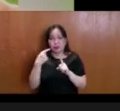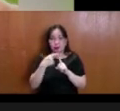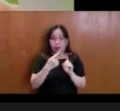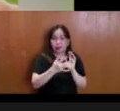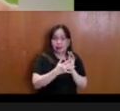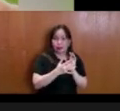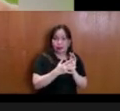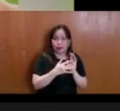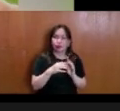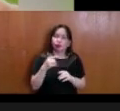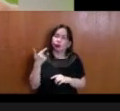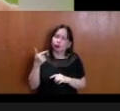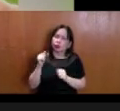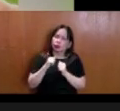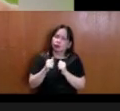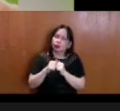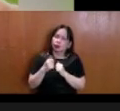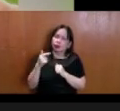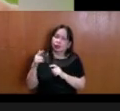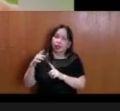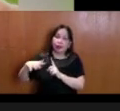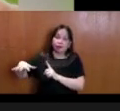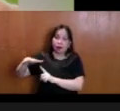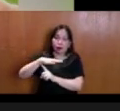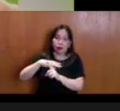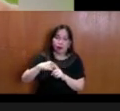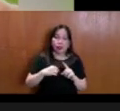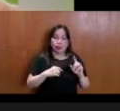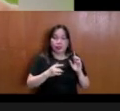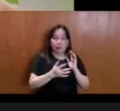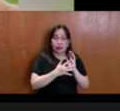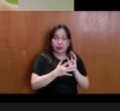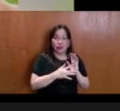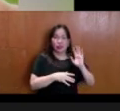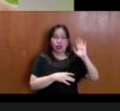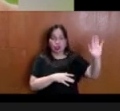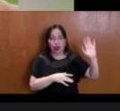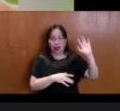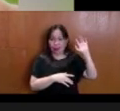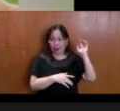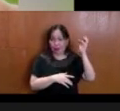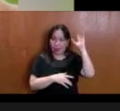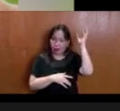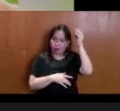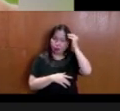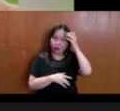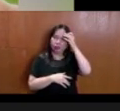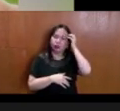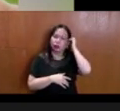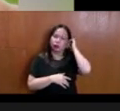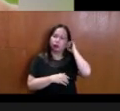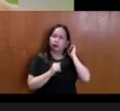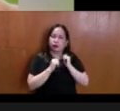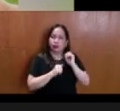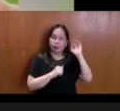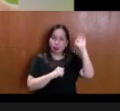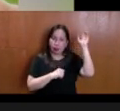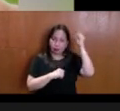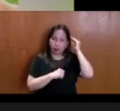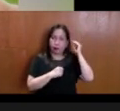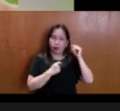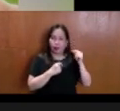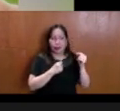the environment side, the digital on the governance side, because these are tools that help your